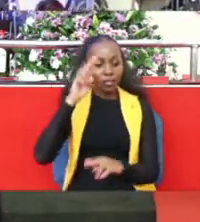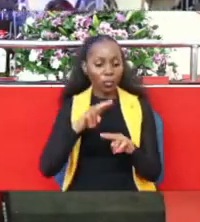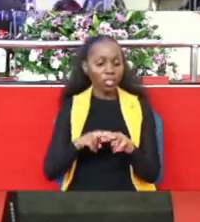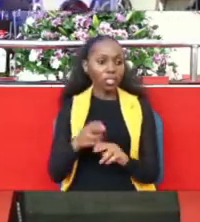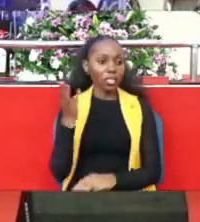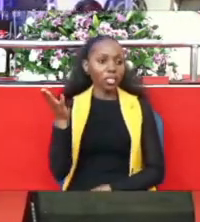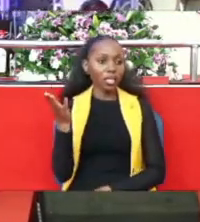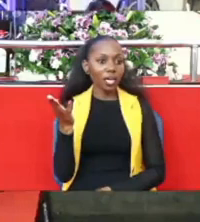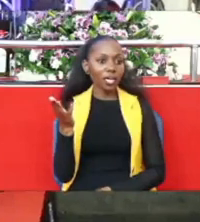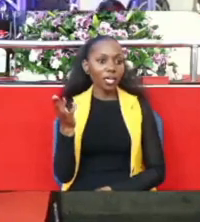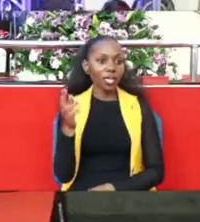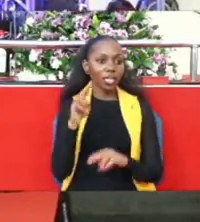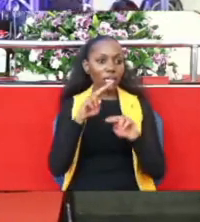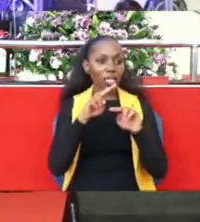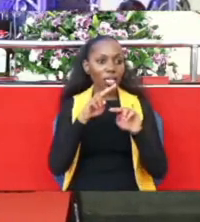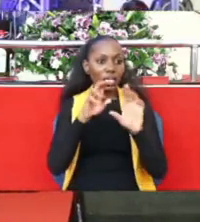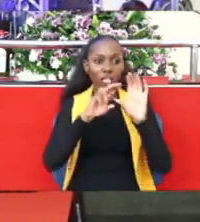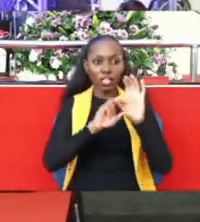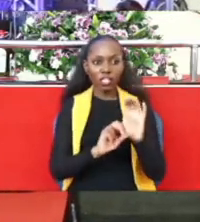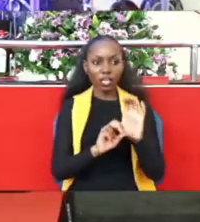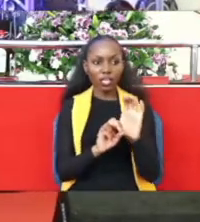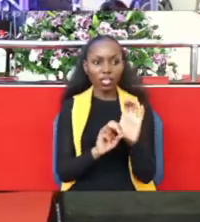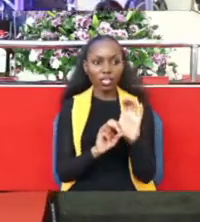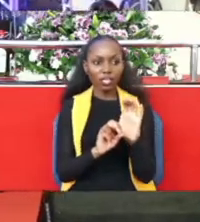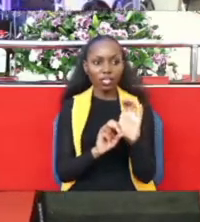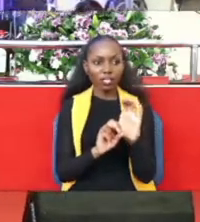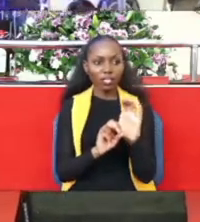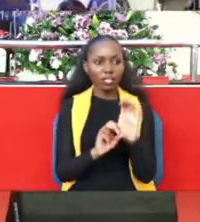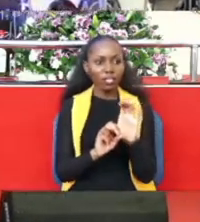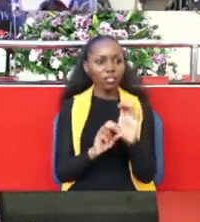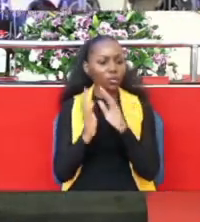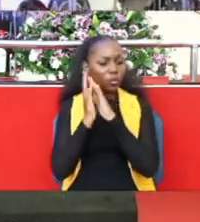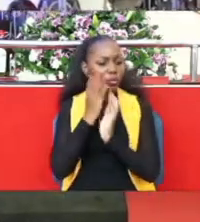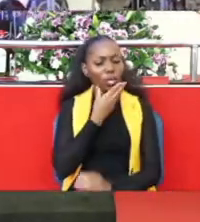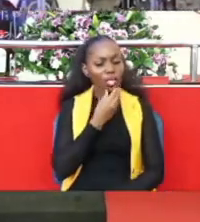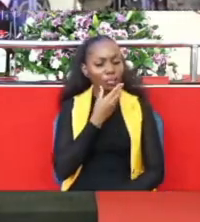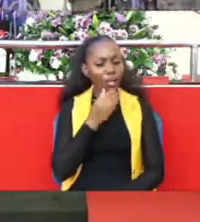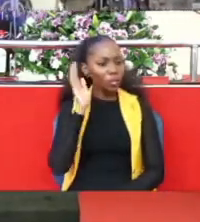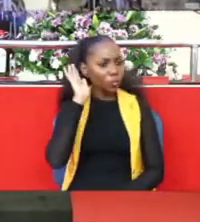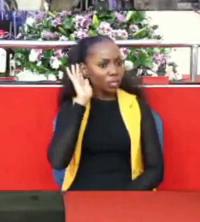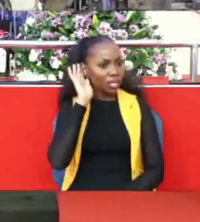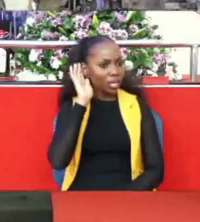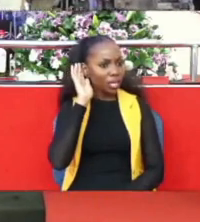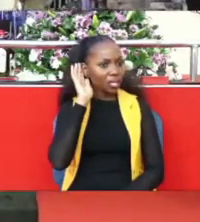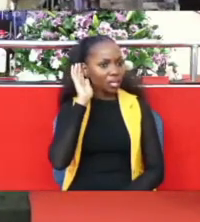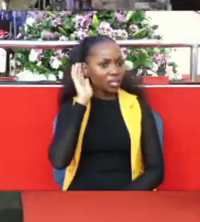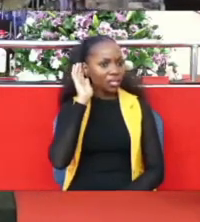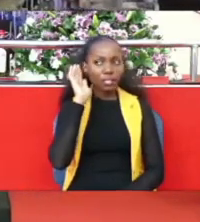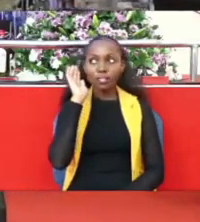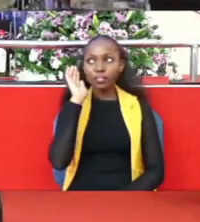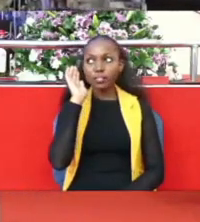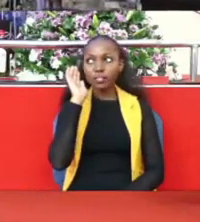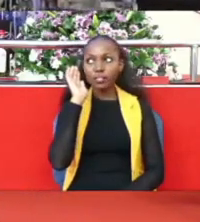mahali pale sebuleni. So he could hear a lot of commotion in the sitting room, you know. Alikuwa anasikia mambo inaendelea pale sebuleni. He got